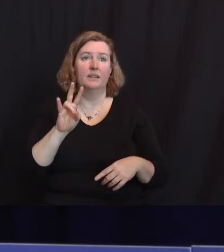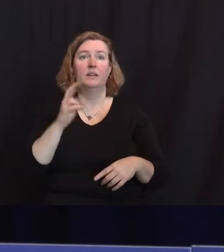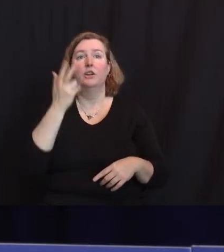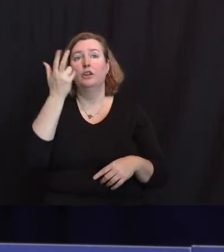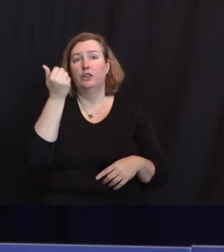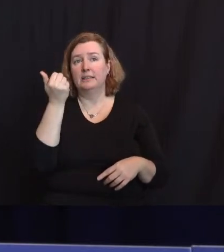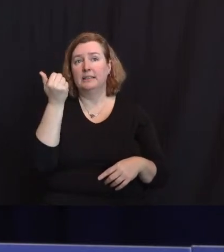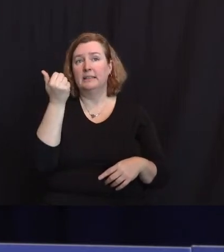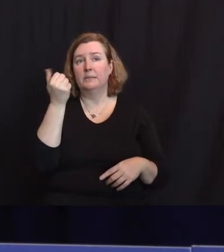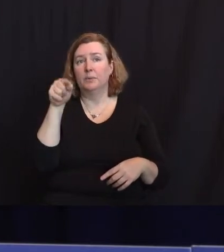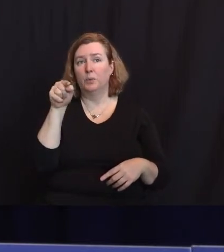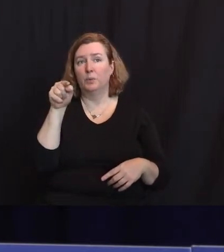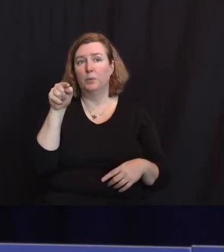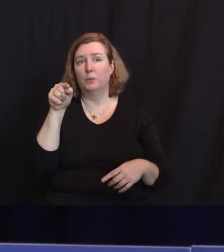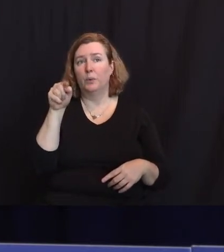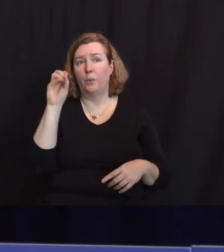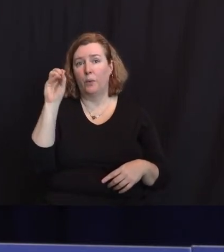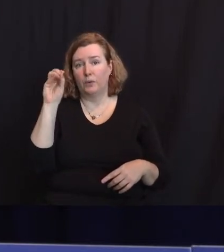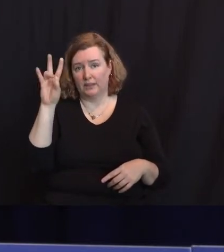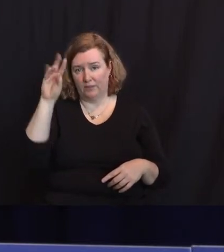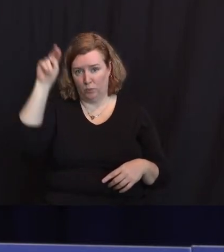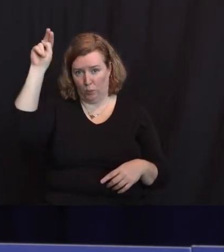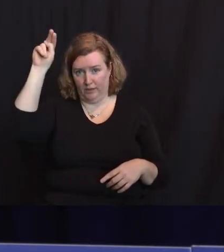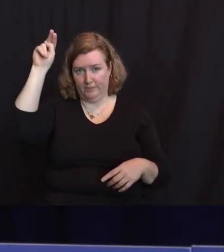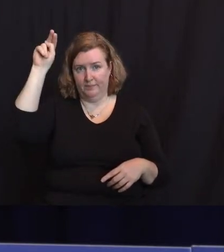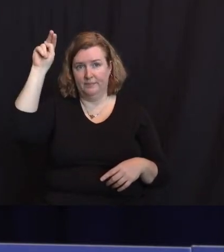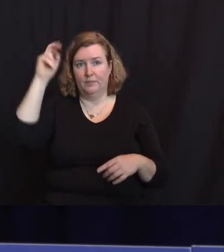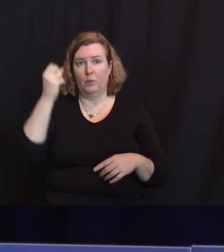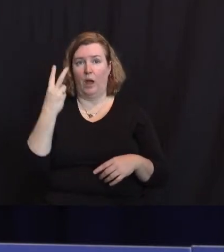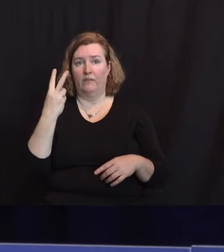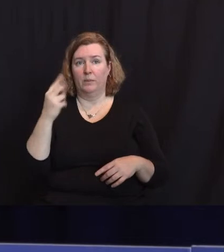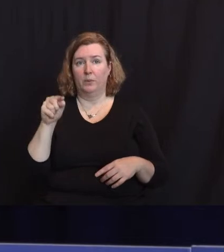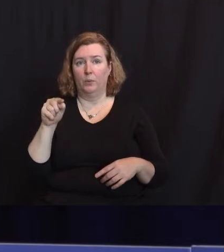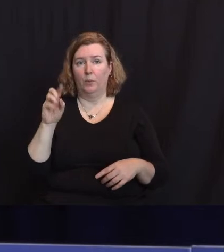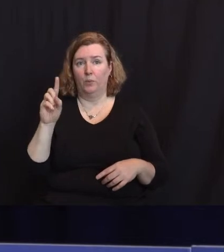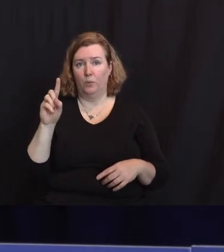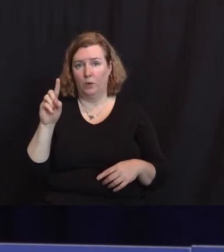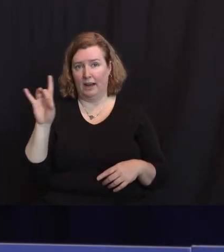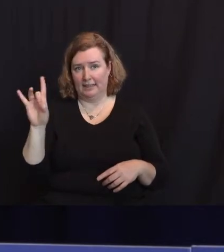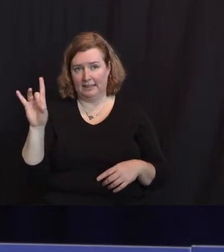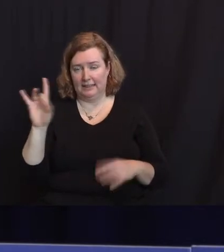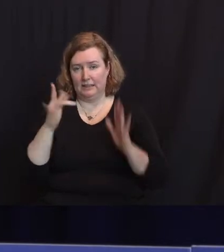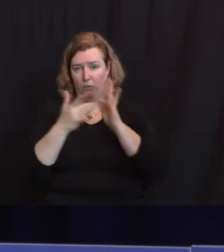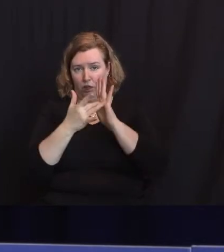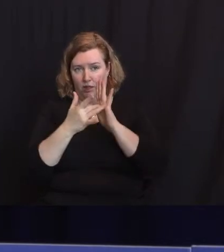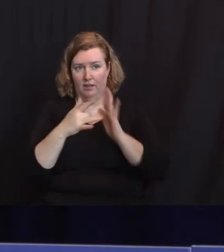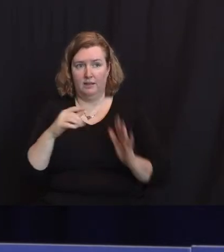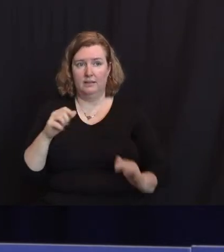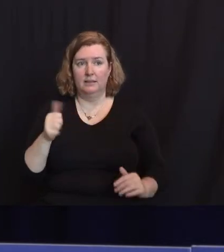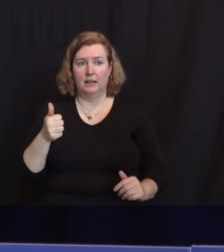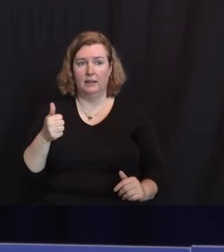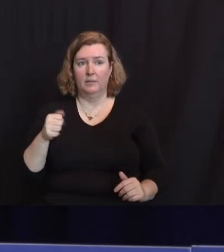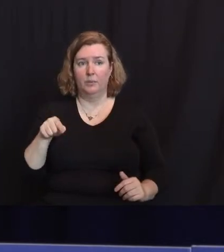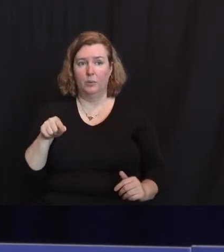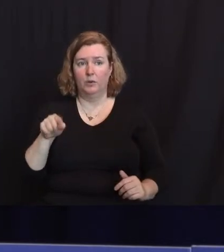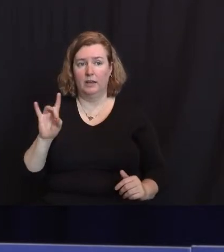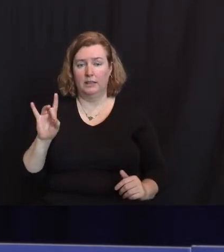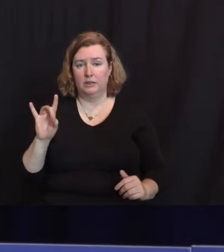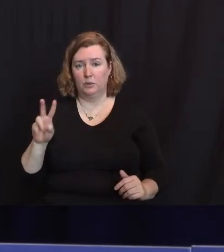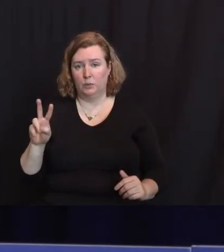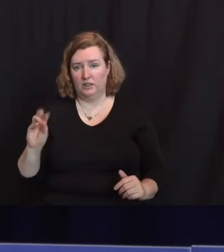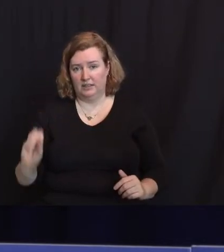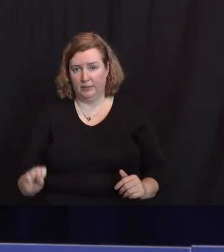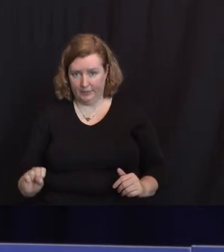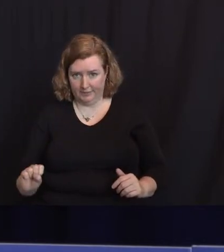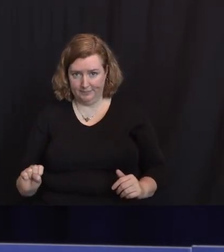13.07 in the northern part of the state, 12.18 in the central, and 10.82 in the southern part of the state. So